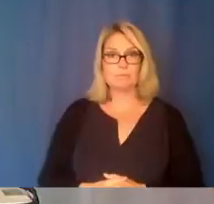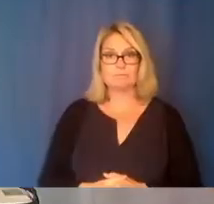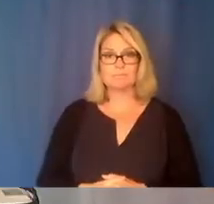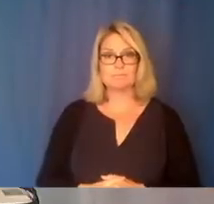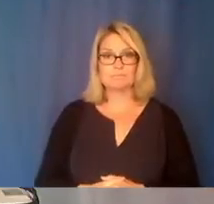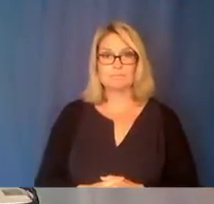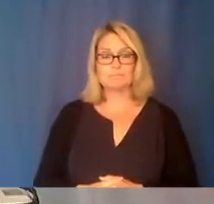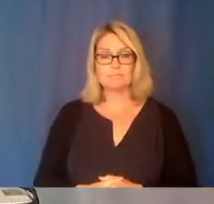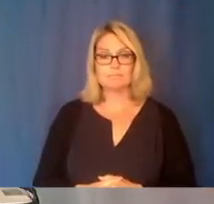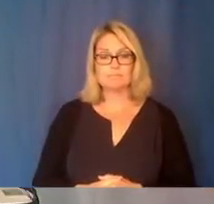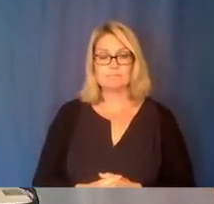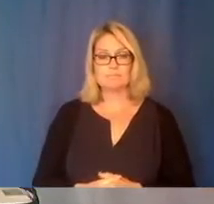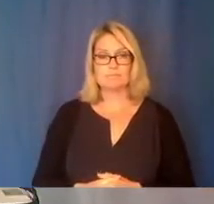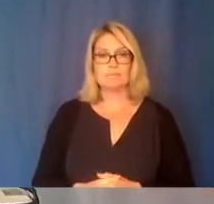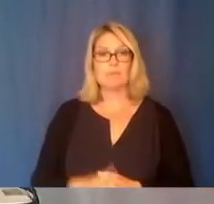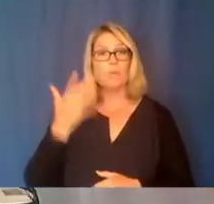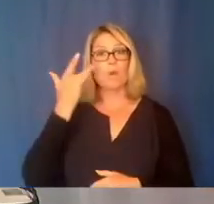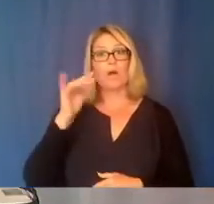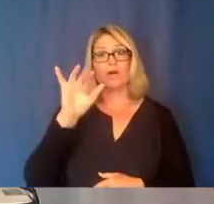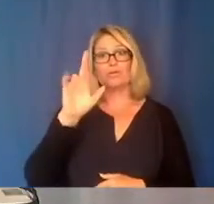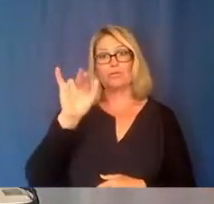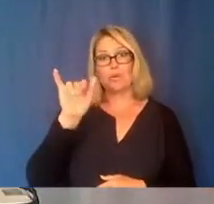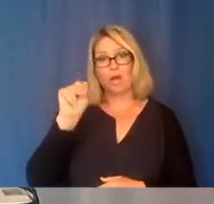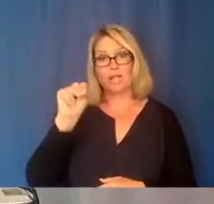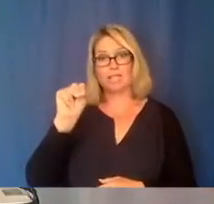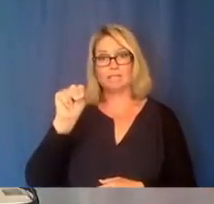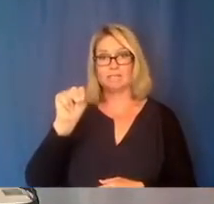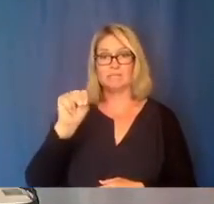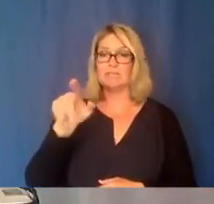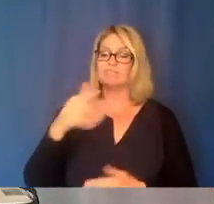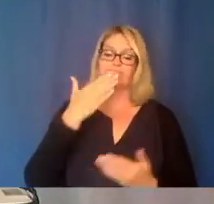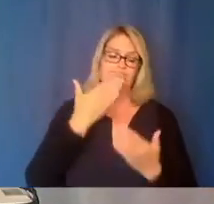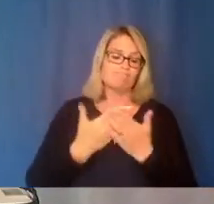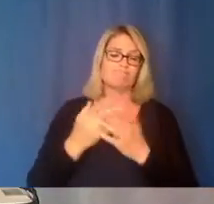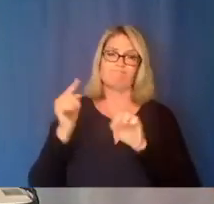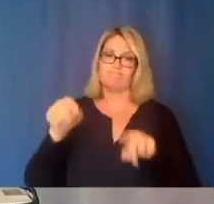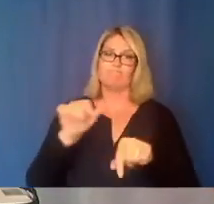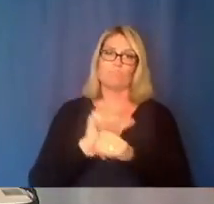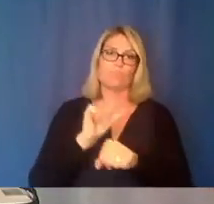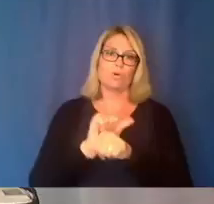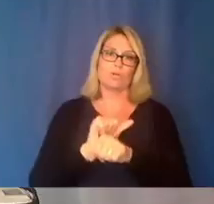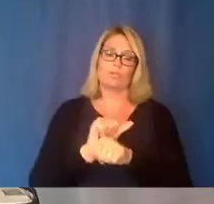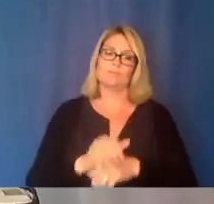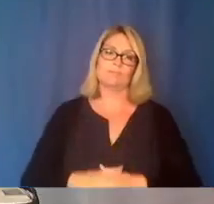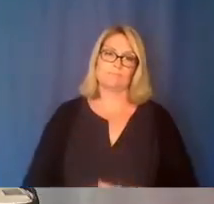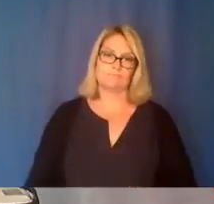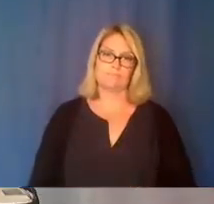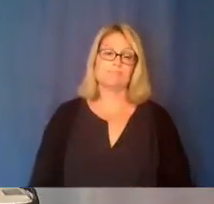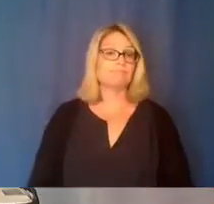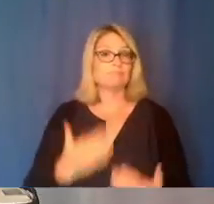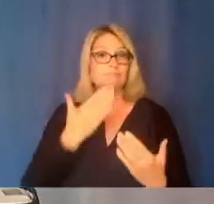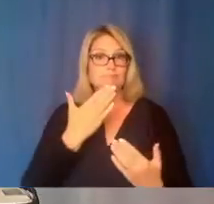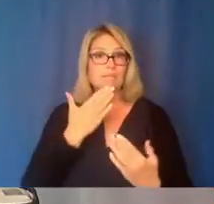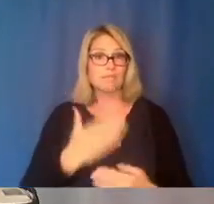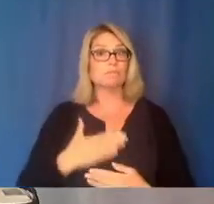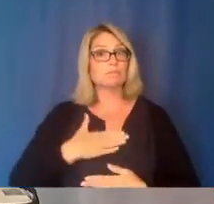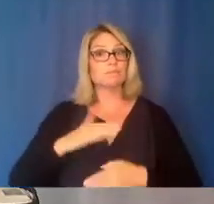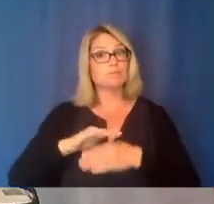comfort because Ryan Neal and so many others are on the job every day making it easy. So. Okay, thanks so much. Enjoy your